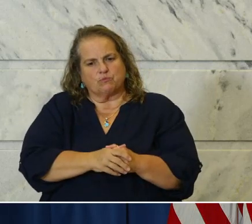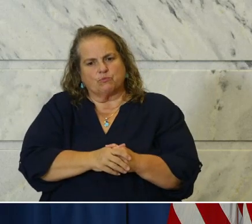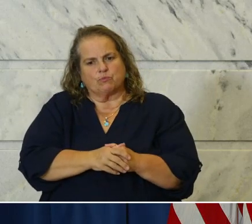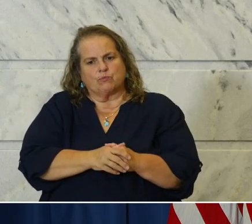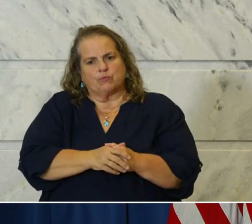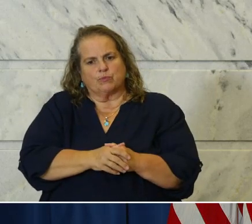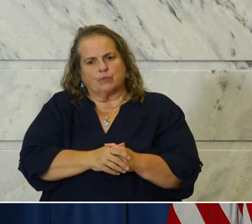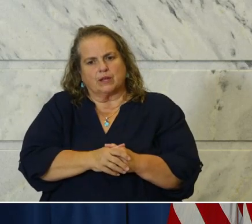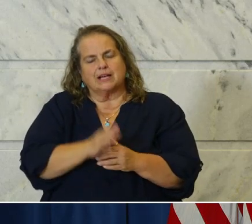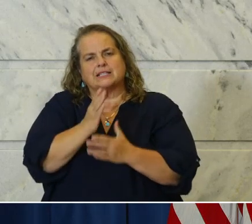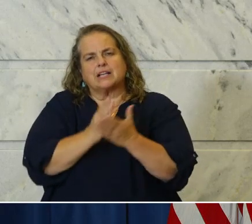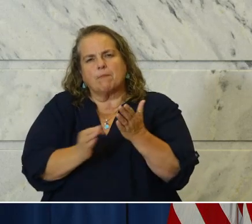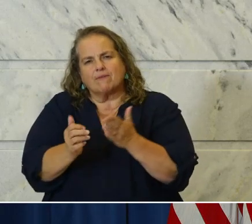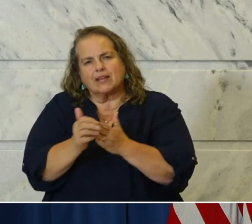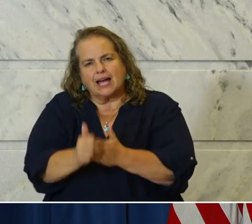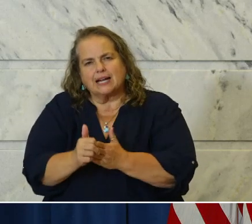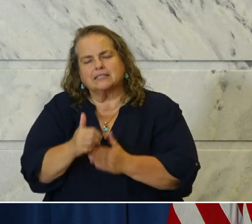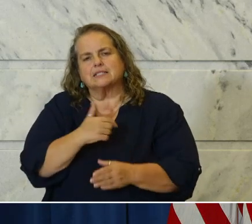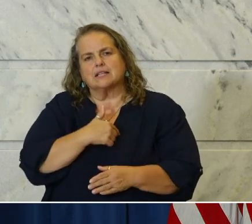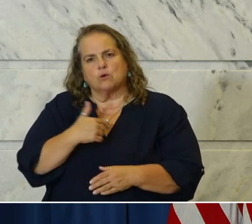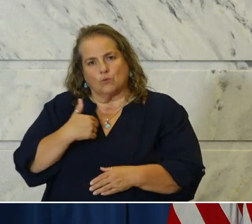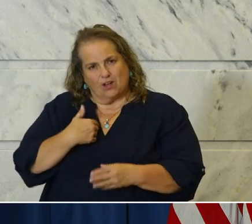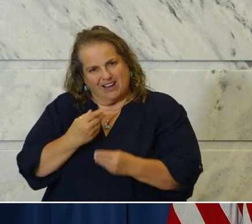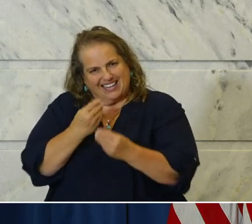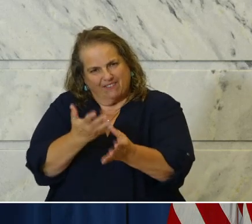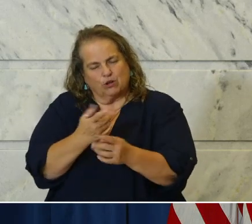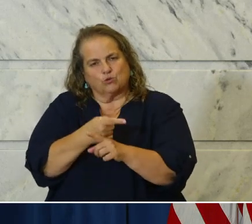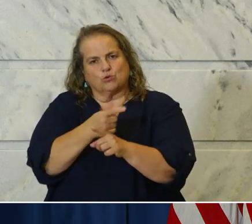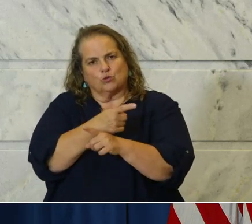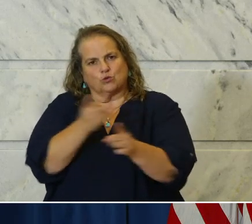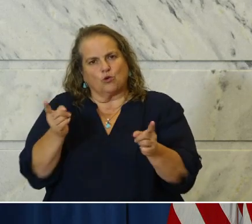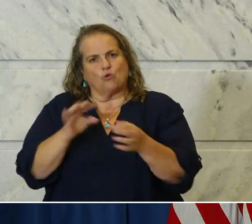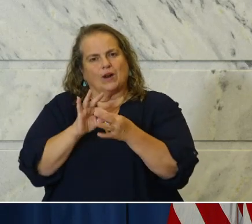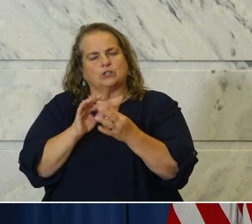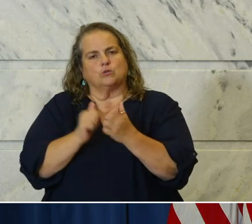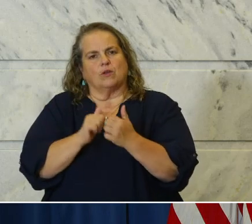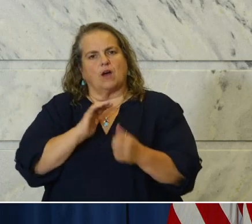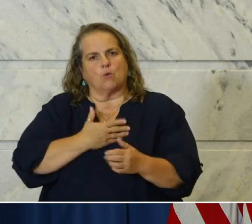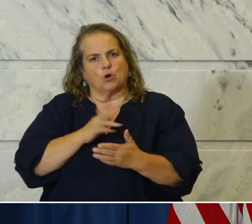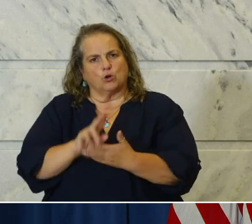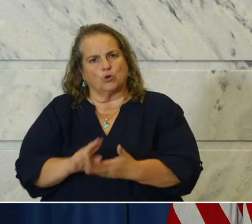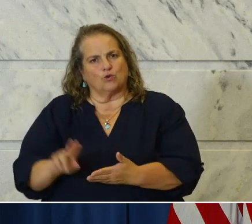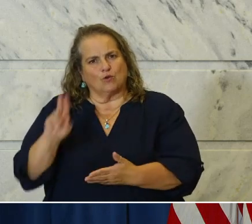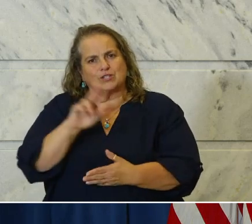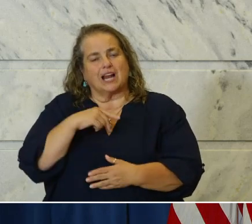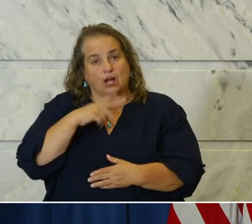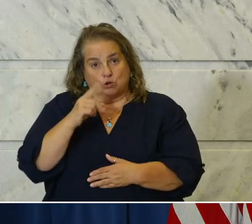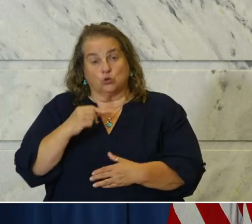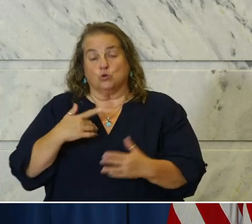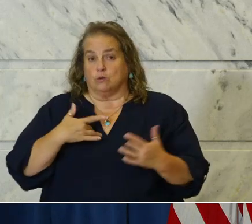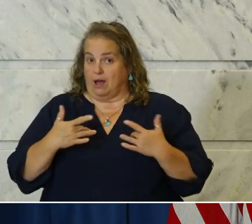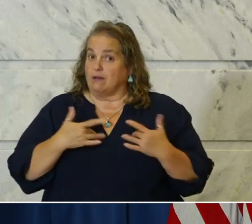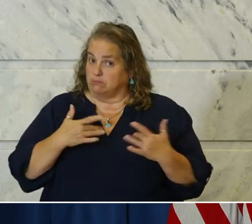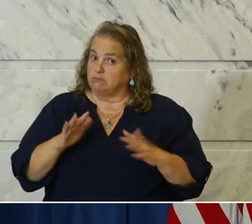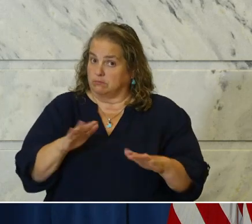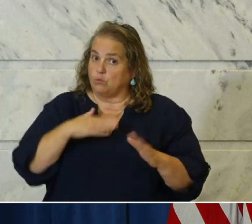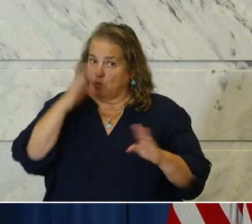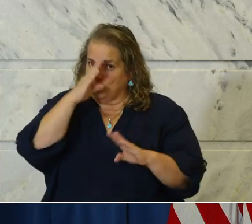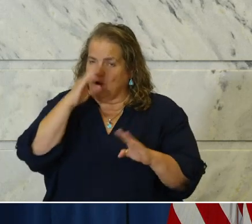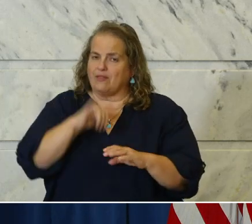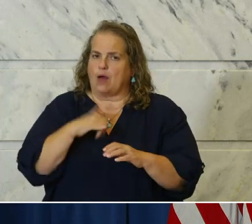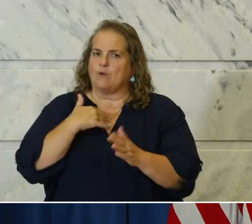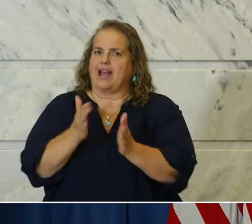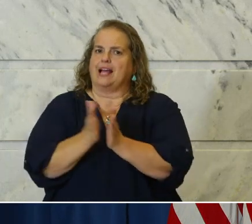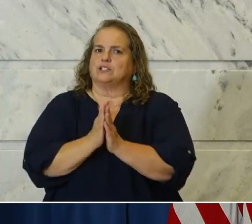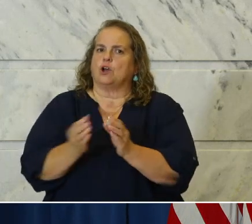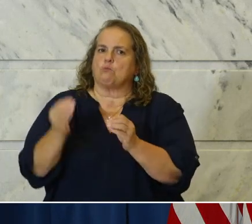about some of the guidance that we are giving with relation to our universities. I do worry that we are asking more from our college